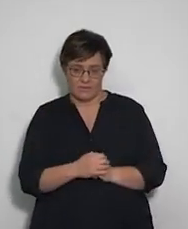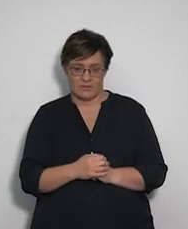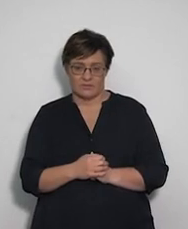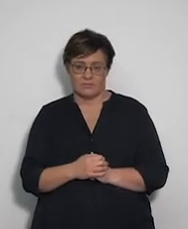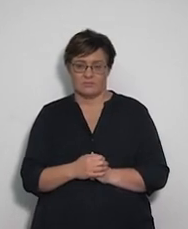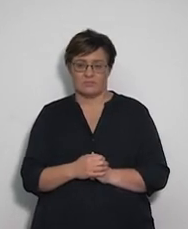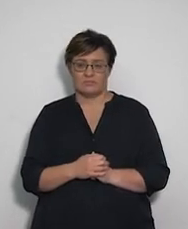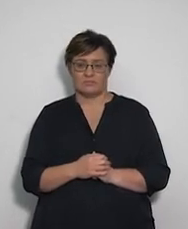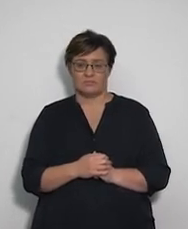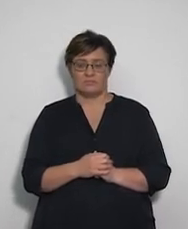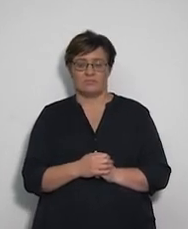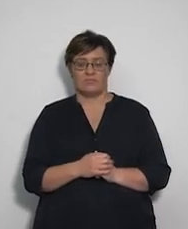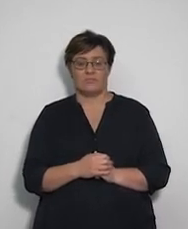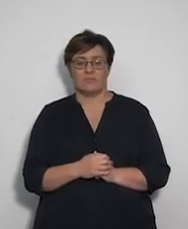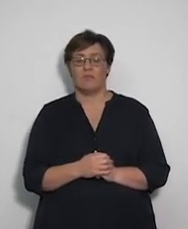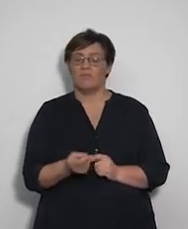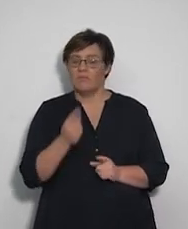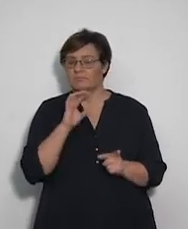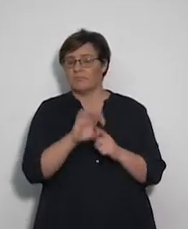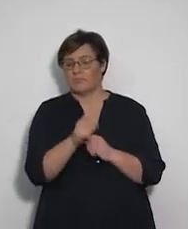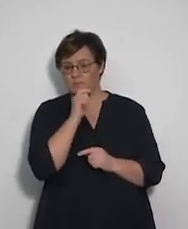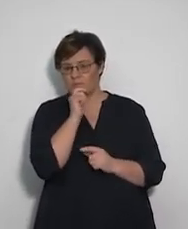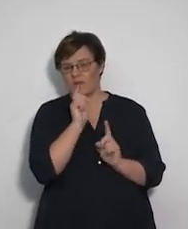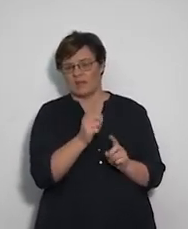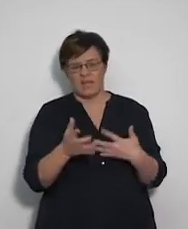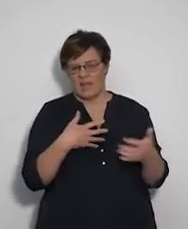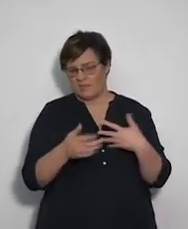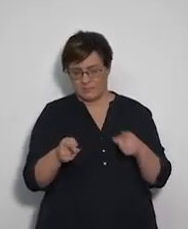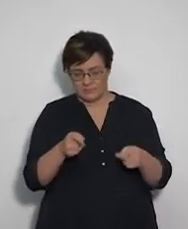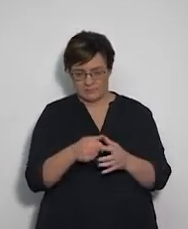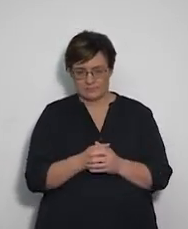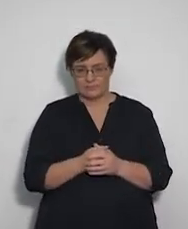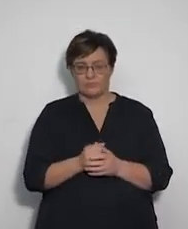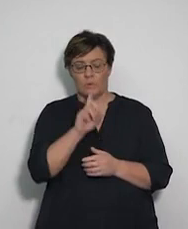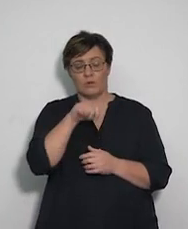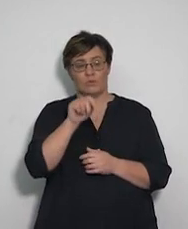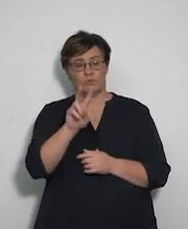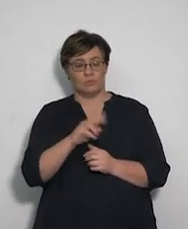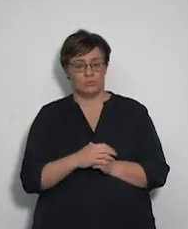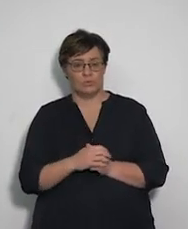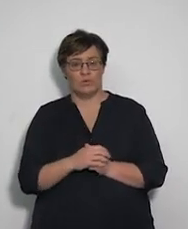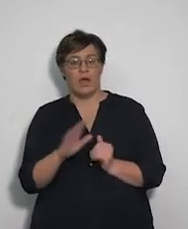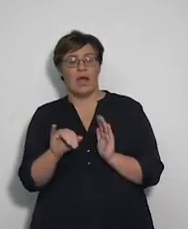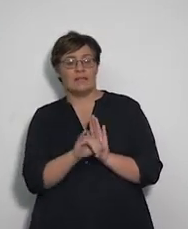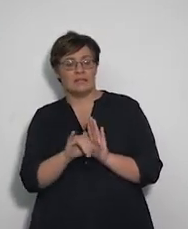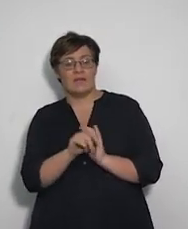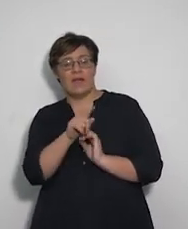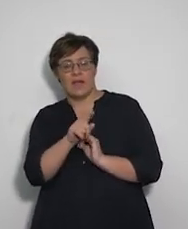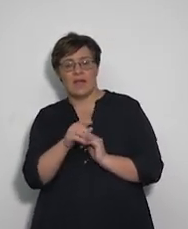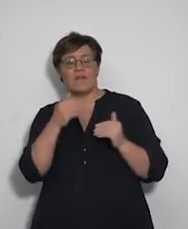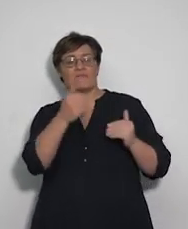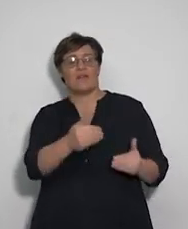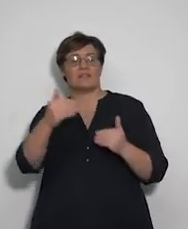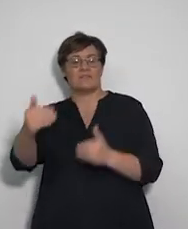as I mentioned, spindle fibers or spindle threads that you can use to answer them. Question 1.2. Identify